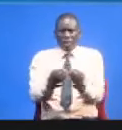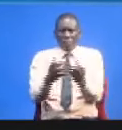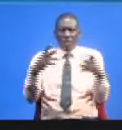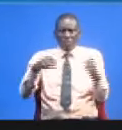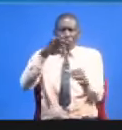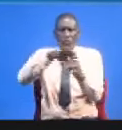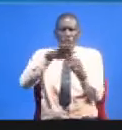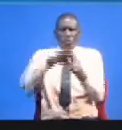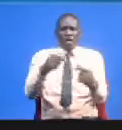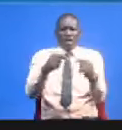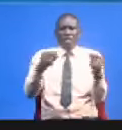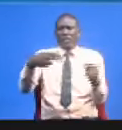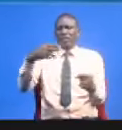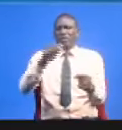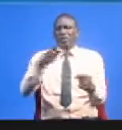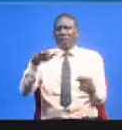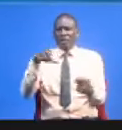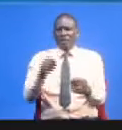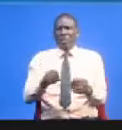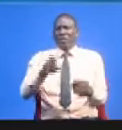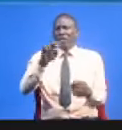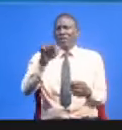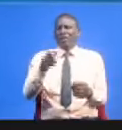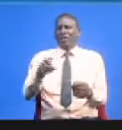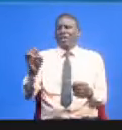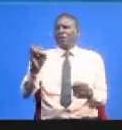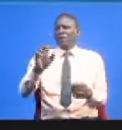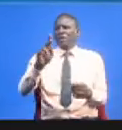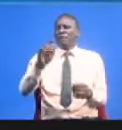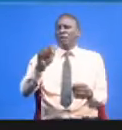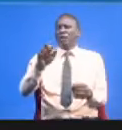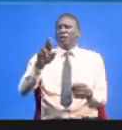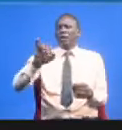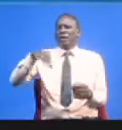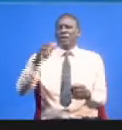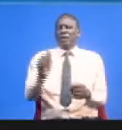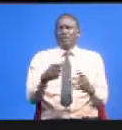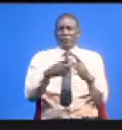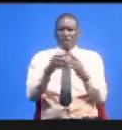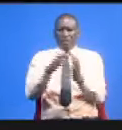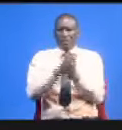vote against Harris. NTV's Ibrahim Karanja begins this broadcast.